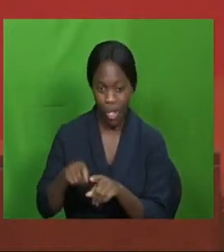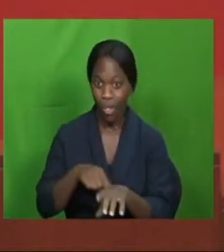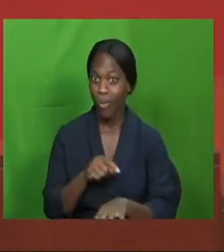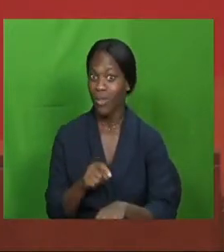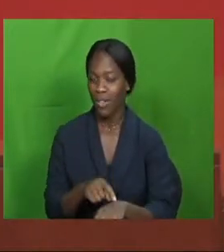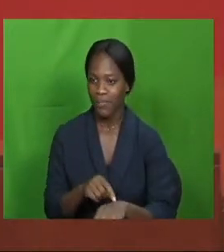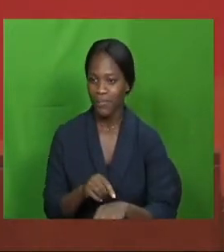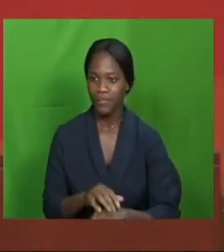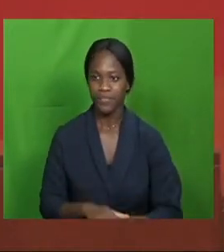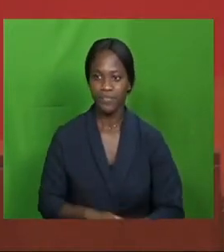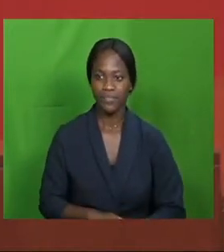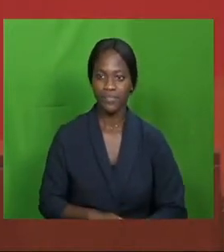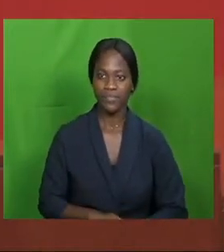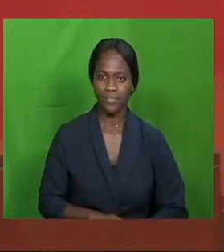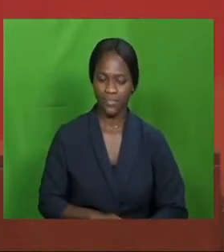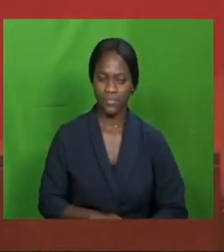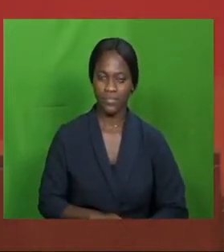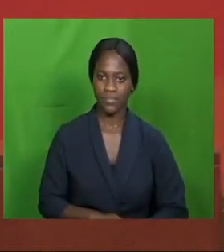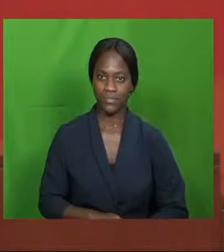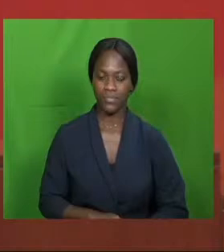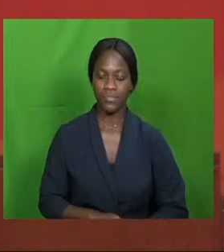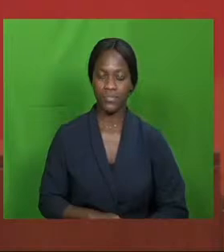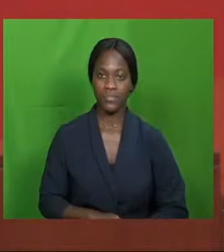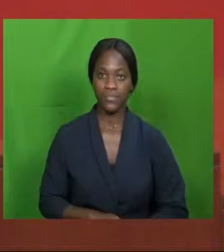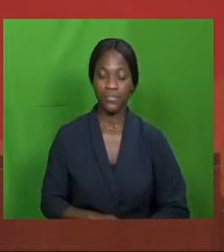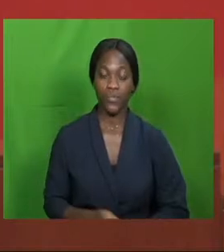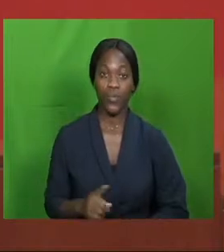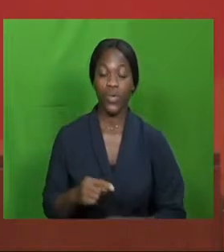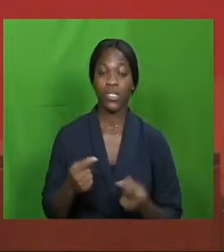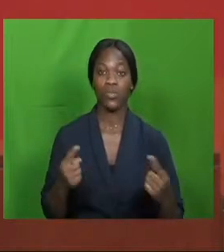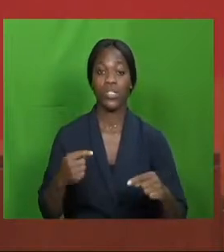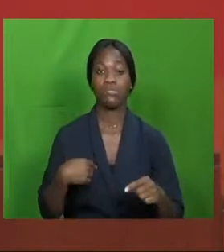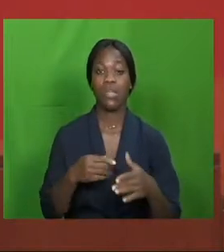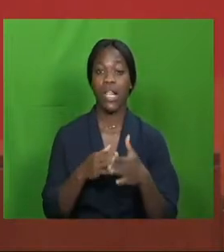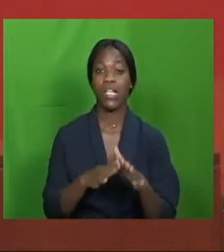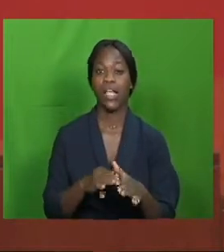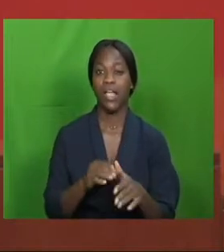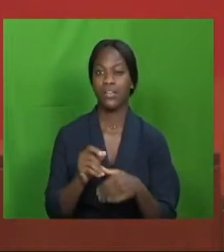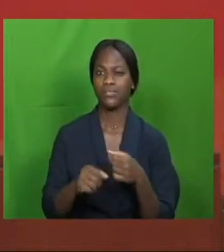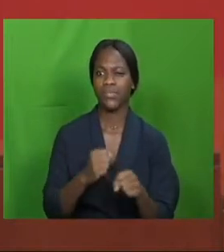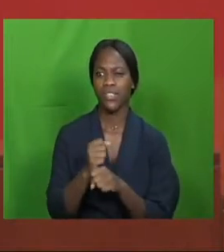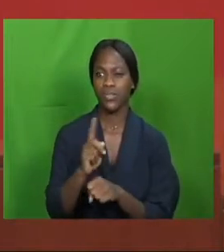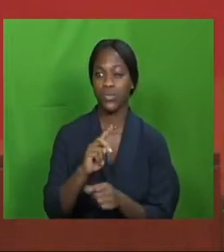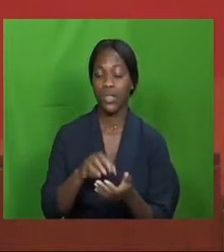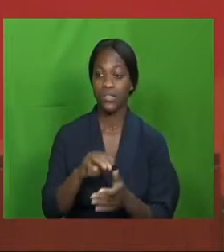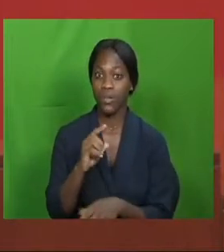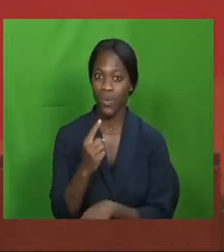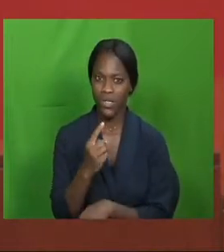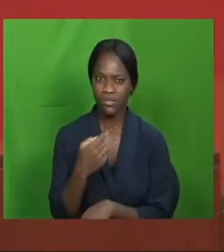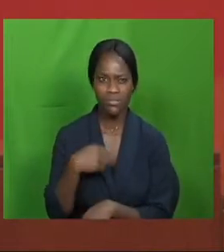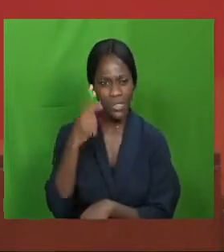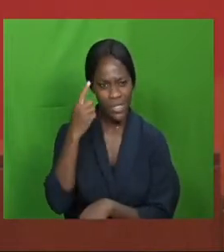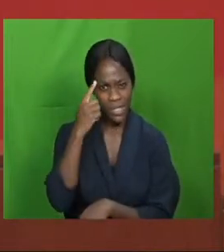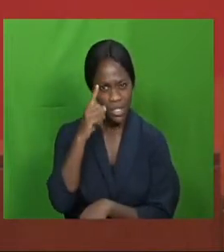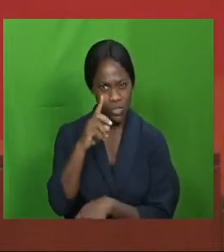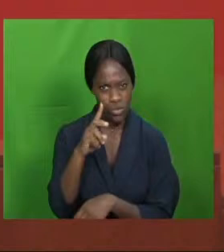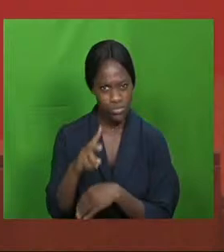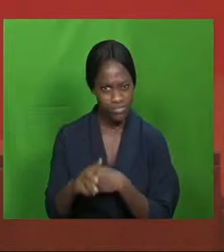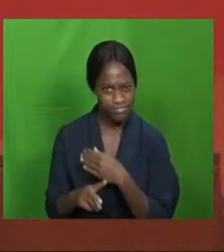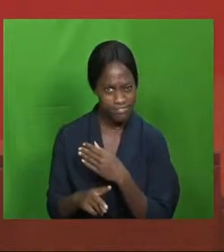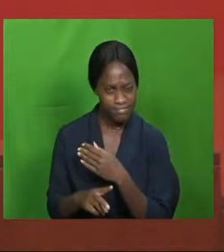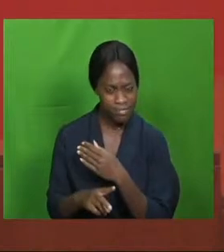And when I was leader in 2001, I think you were a deputy whip.